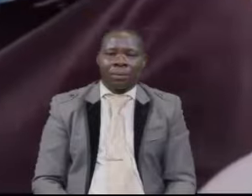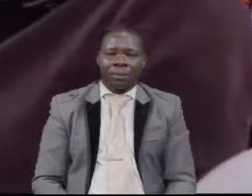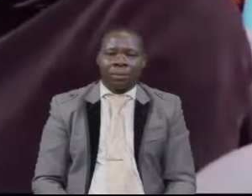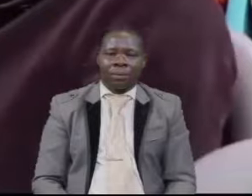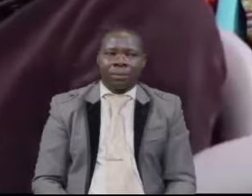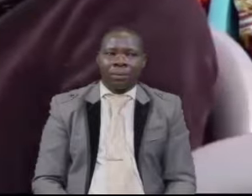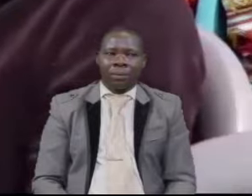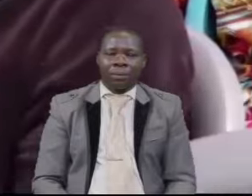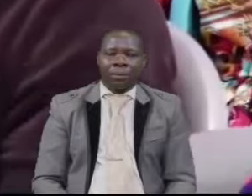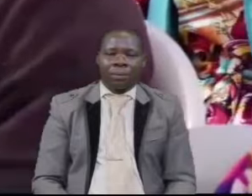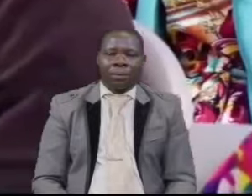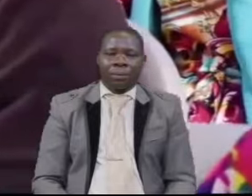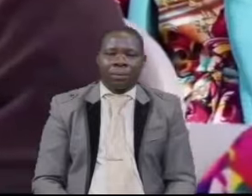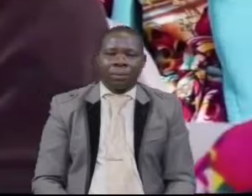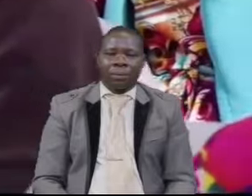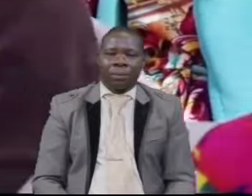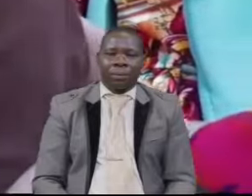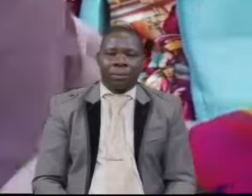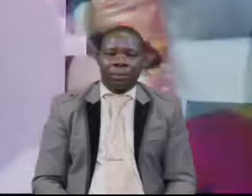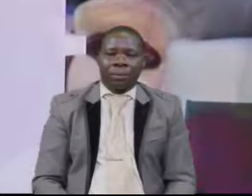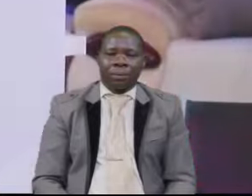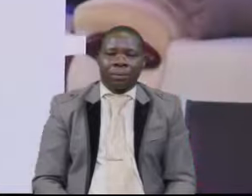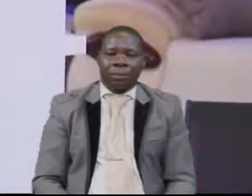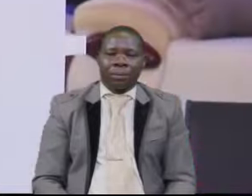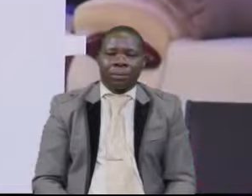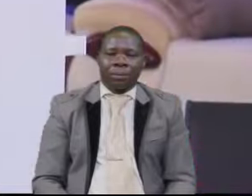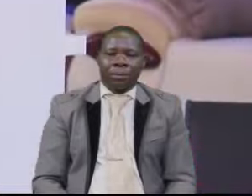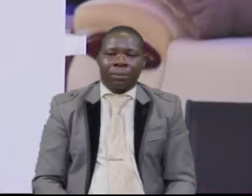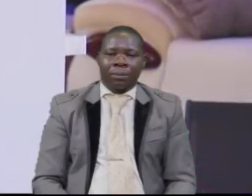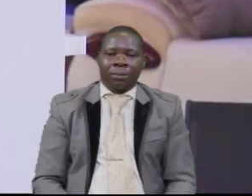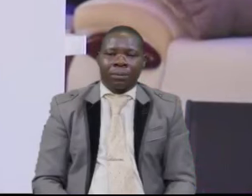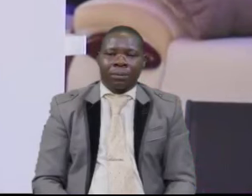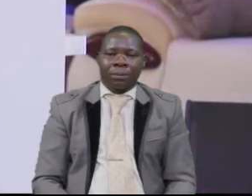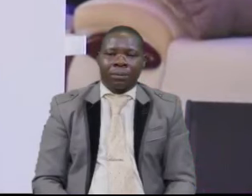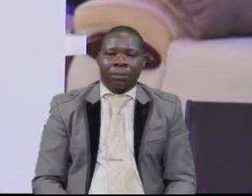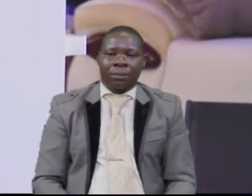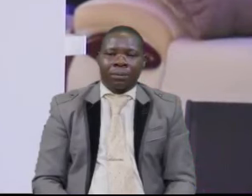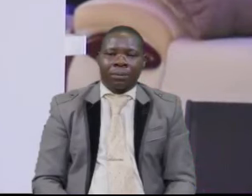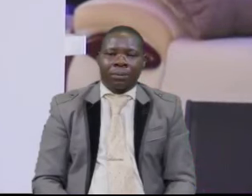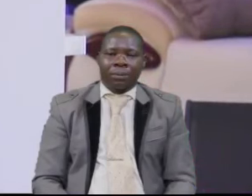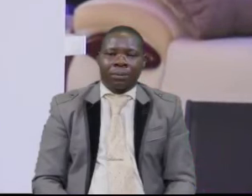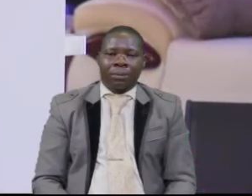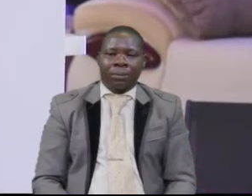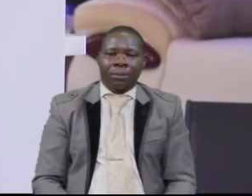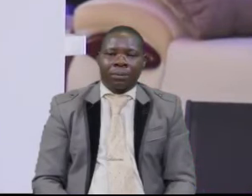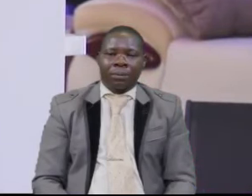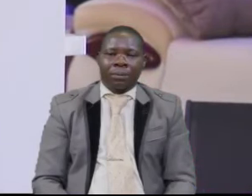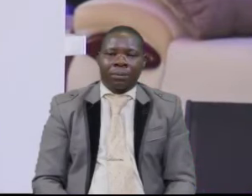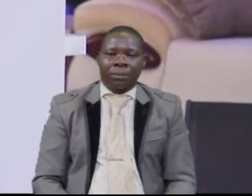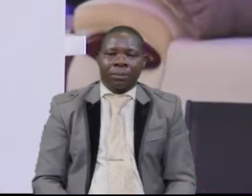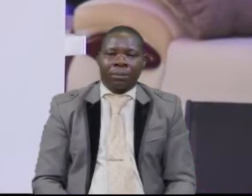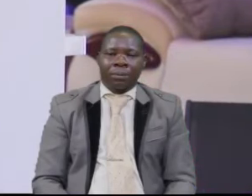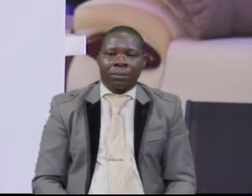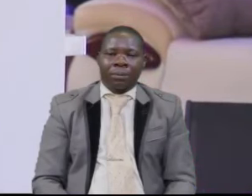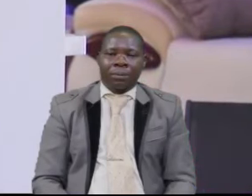And number nine is the retaining of our standing without falling. Look